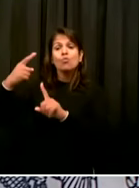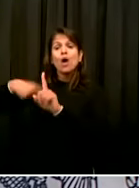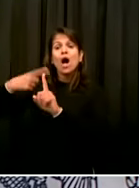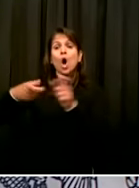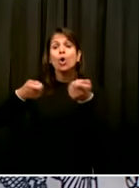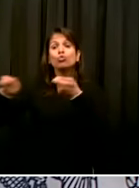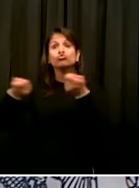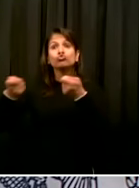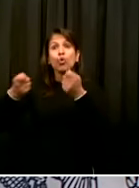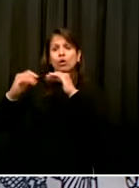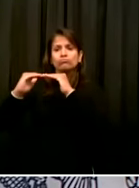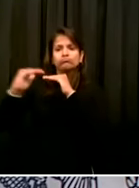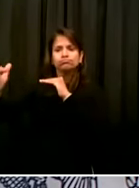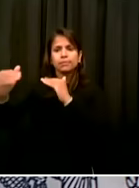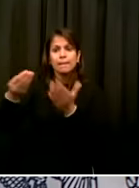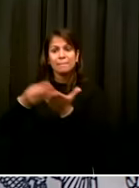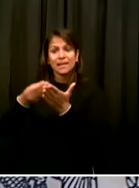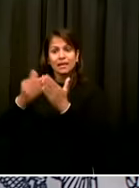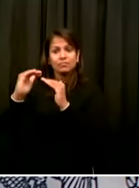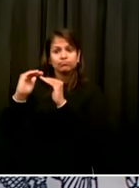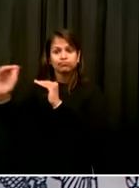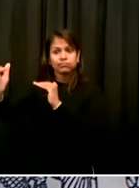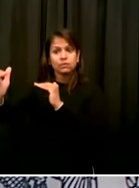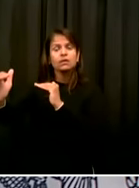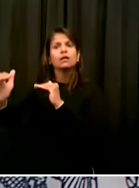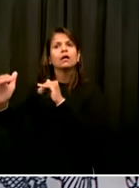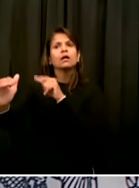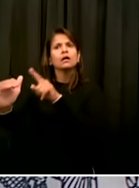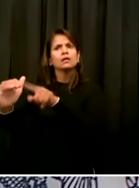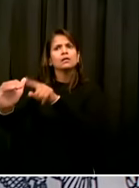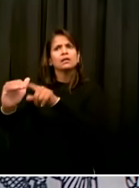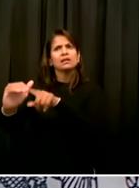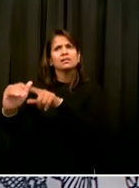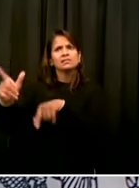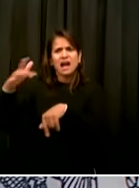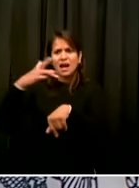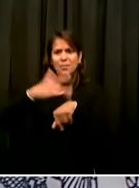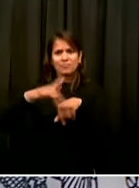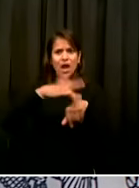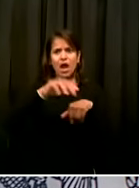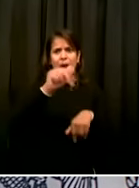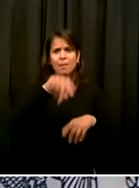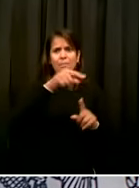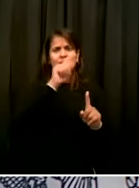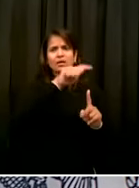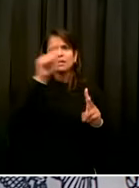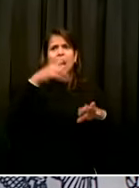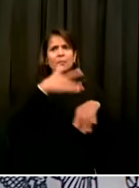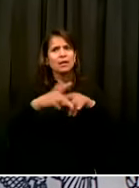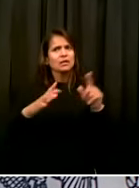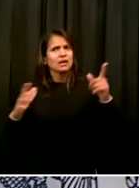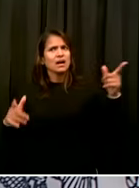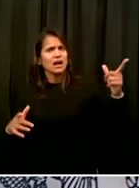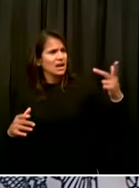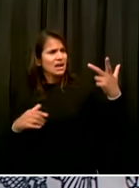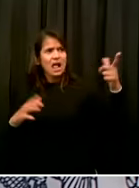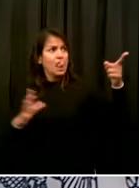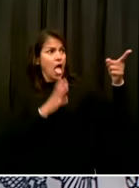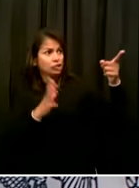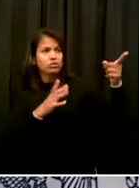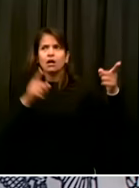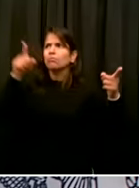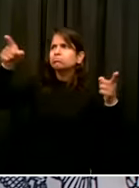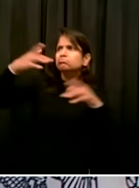rate is nullified? And what's going to happen to the 20,000 plus controlled apartments,